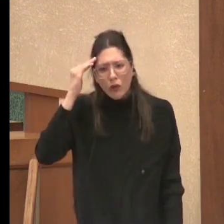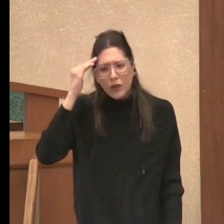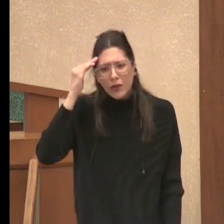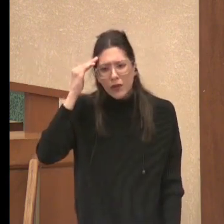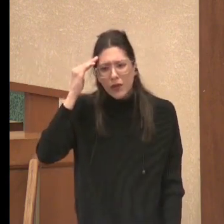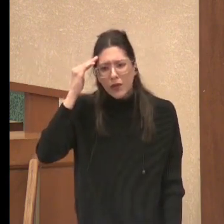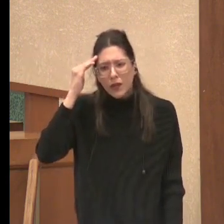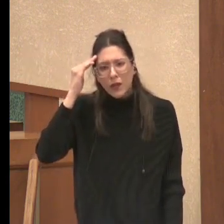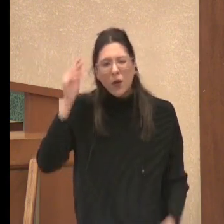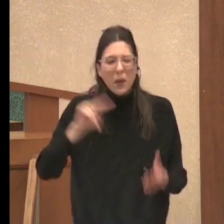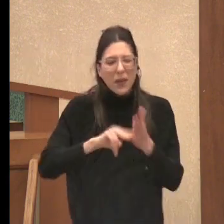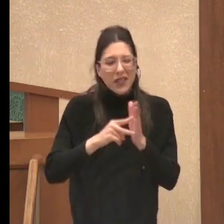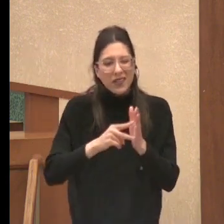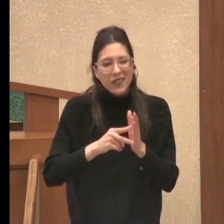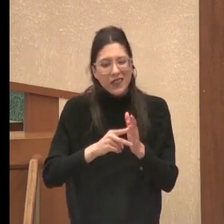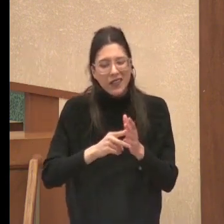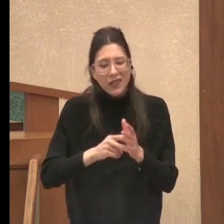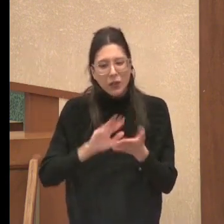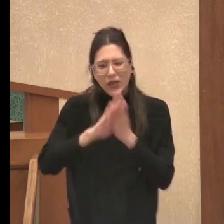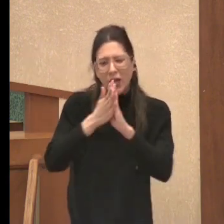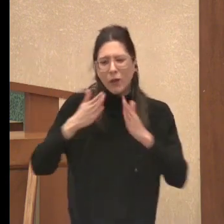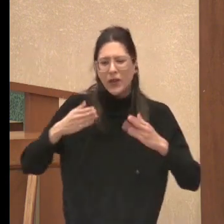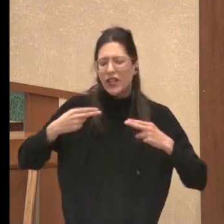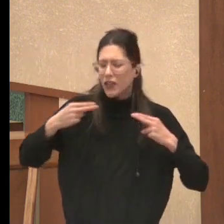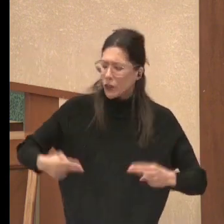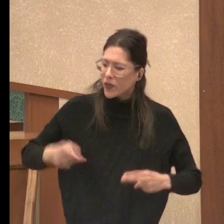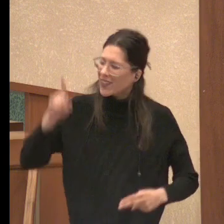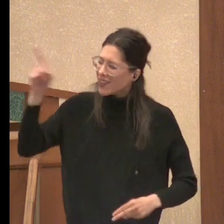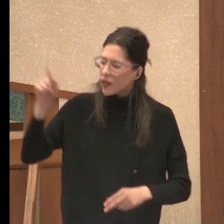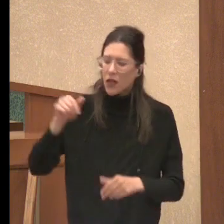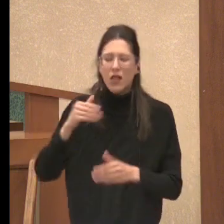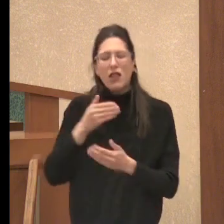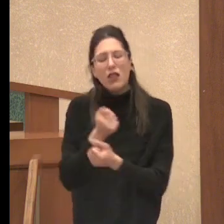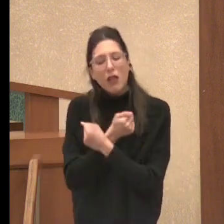human and loves us unconditionally.